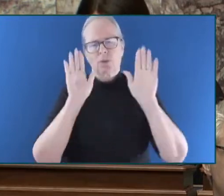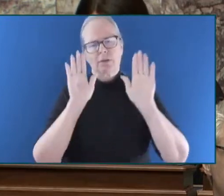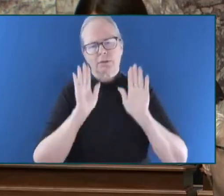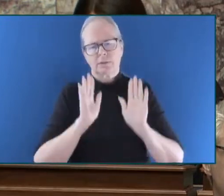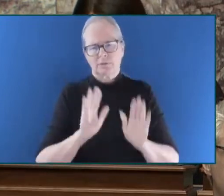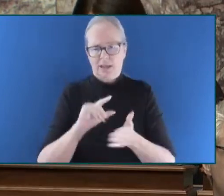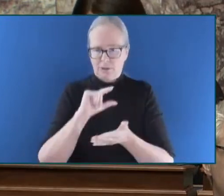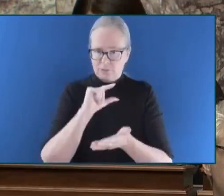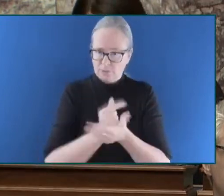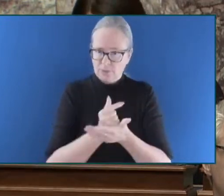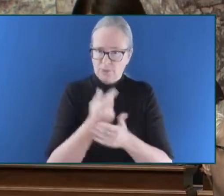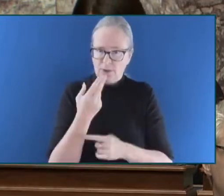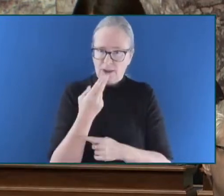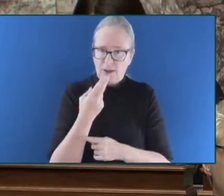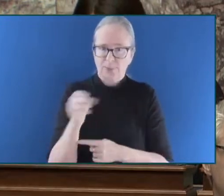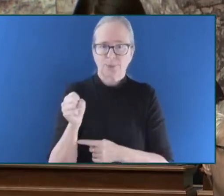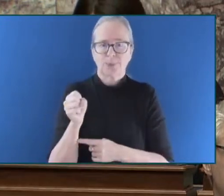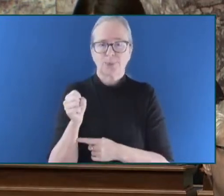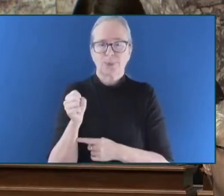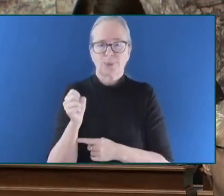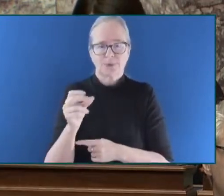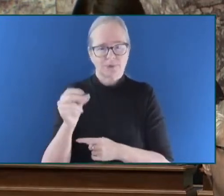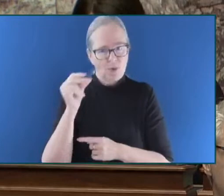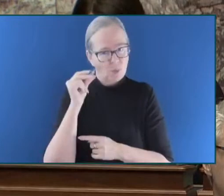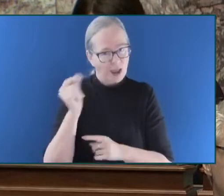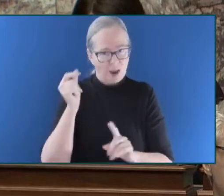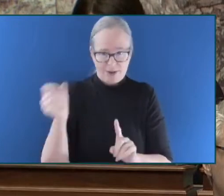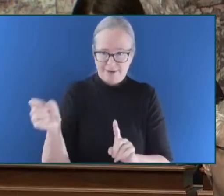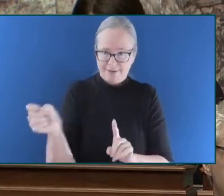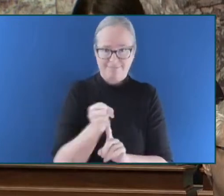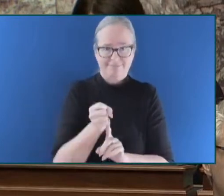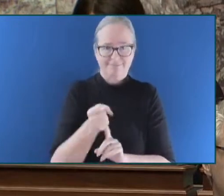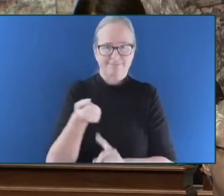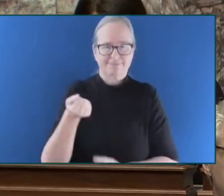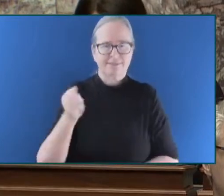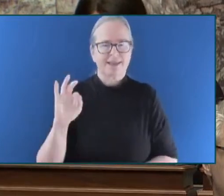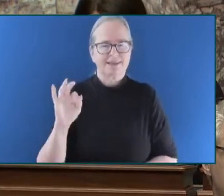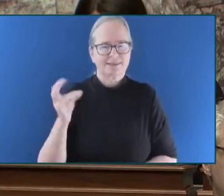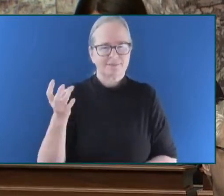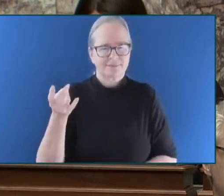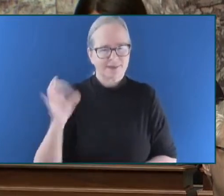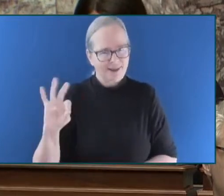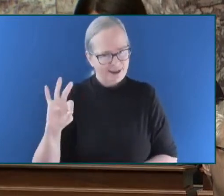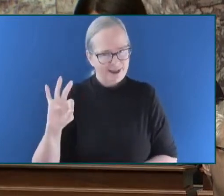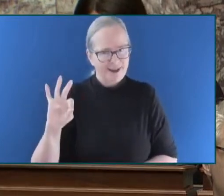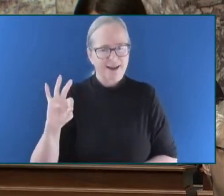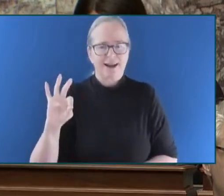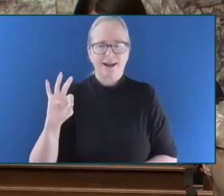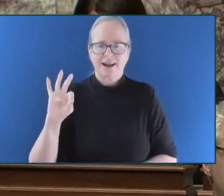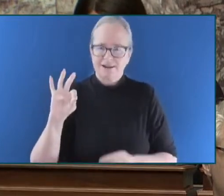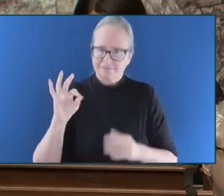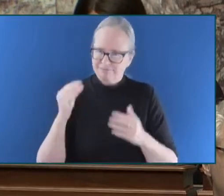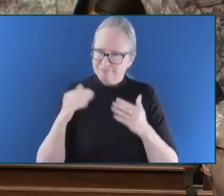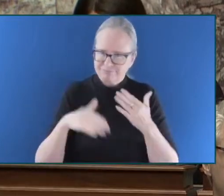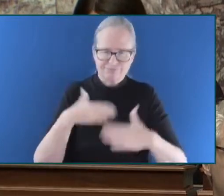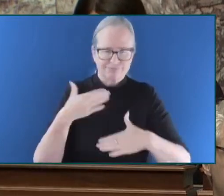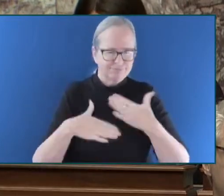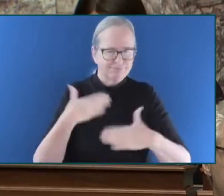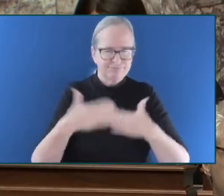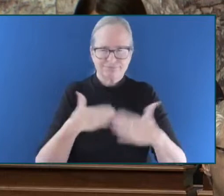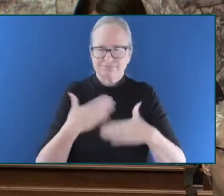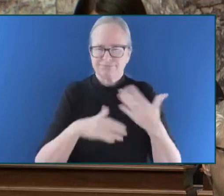1979, and then the following year moved over to the Legislature. She knows everybody, Mr. Speaker. For example,